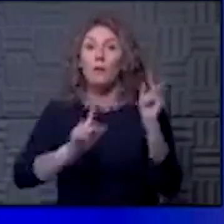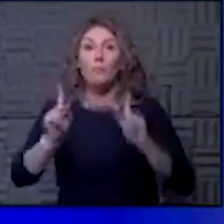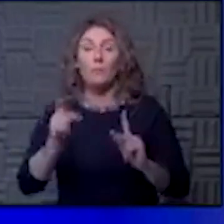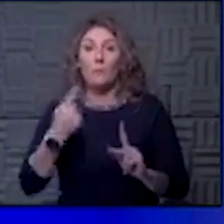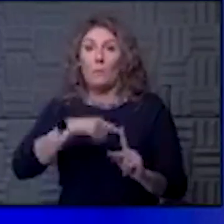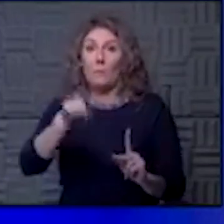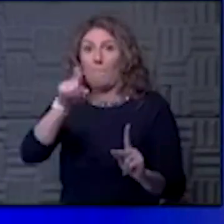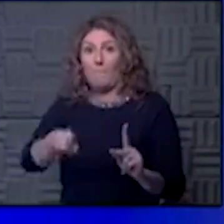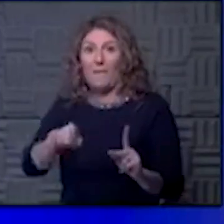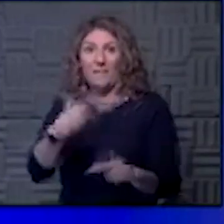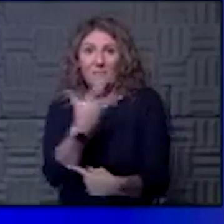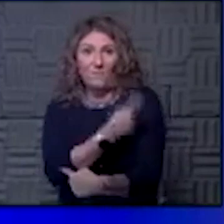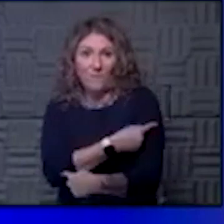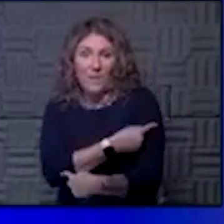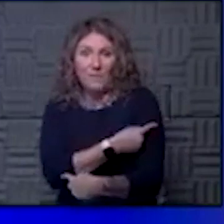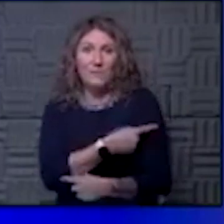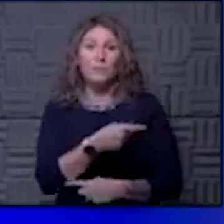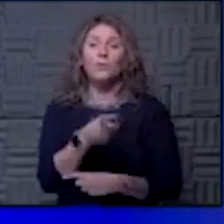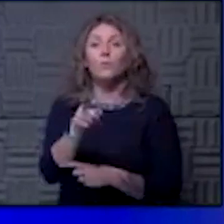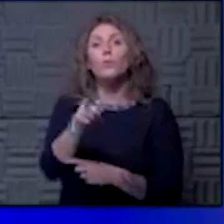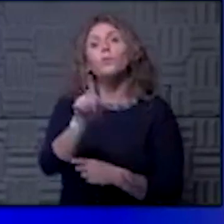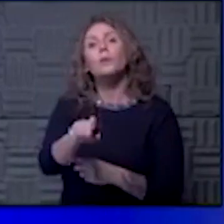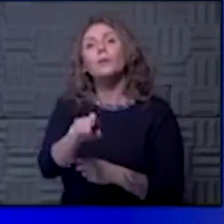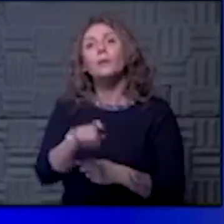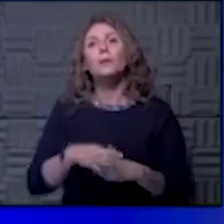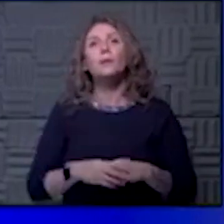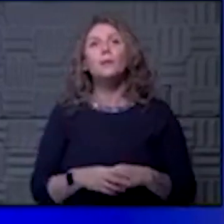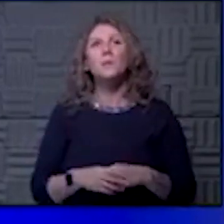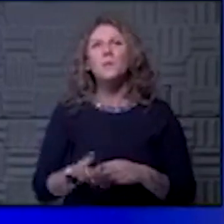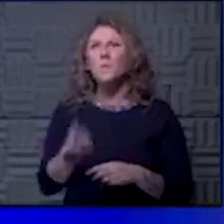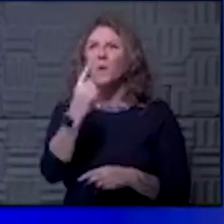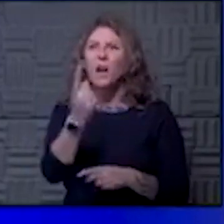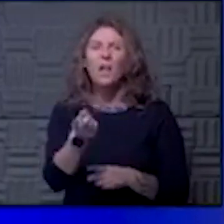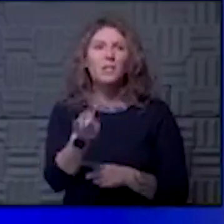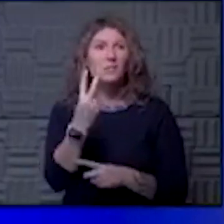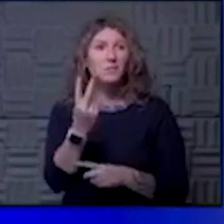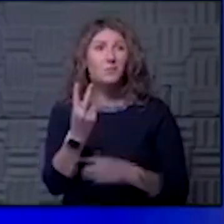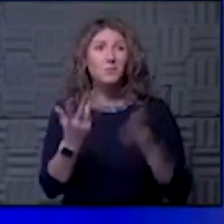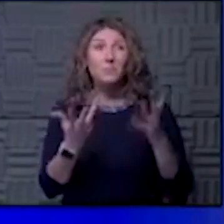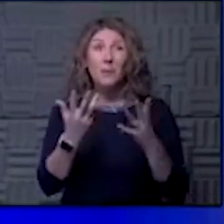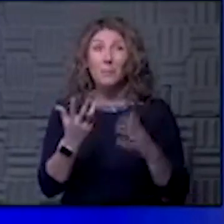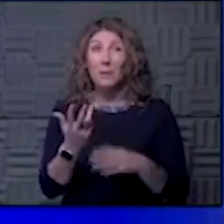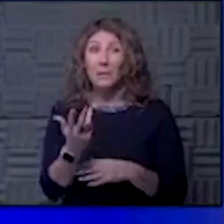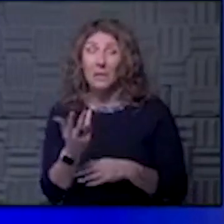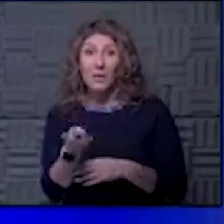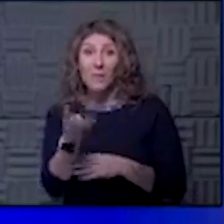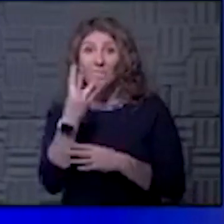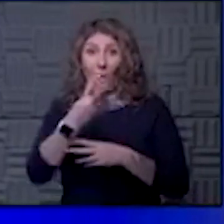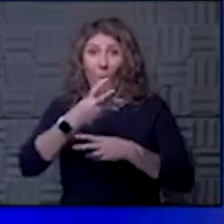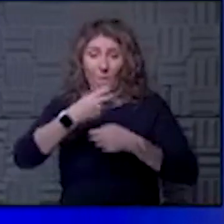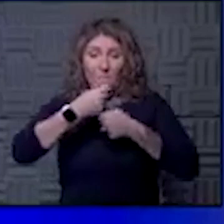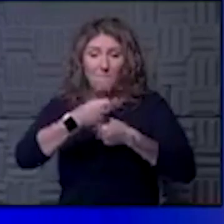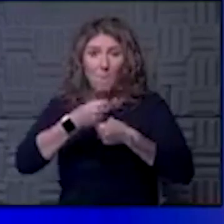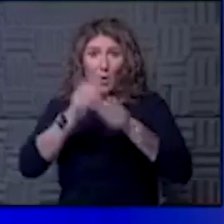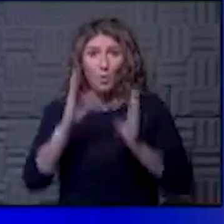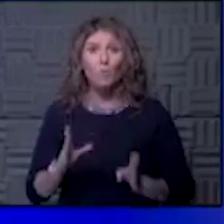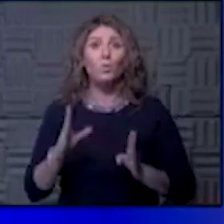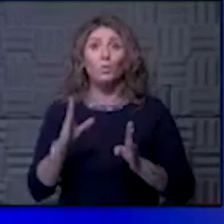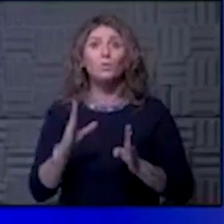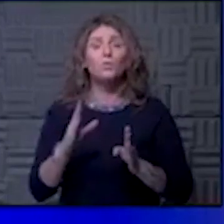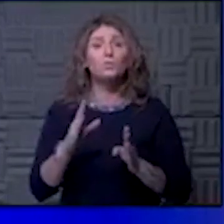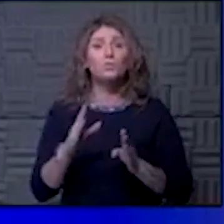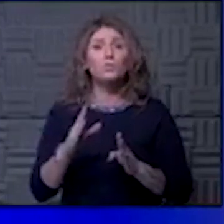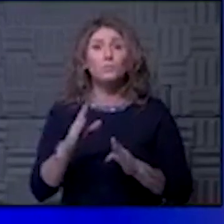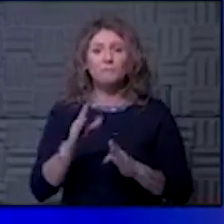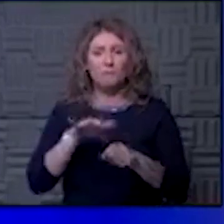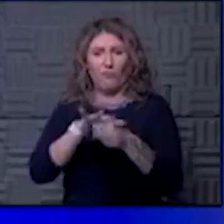to vaccinate, you need 1, 2, 3, maybe even 4 producers of these vaccines to get enough